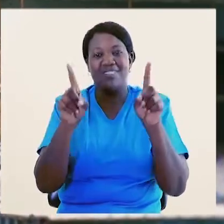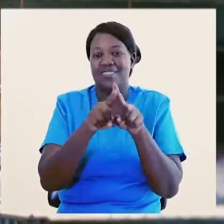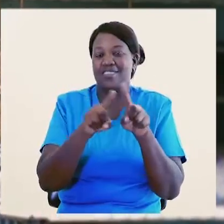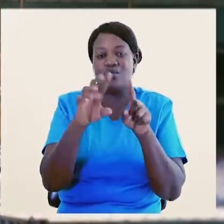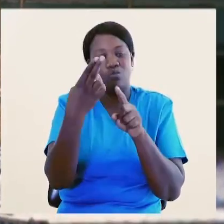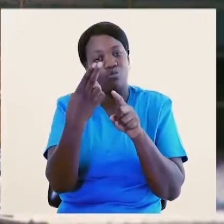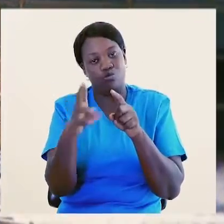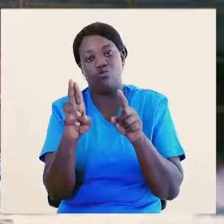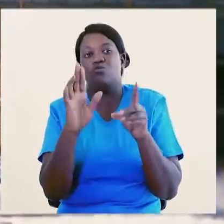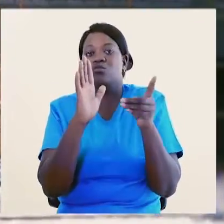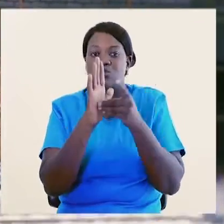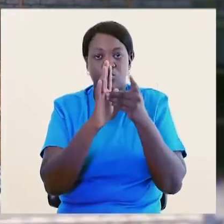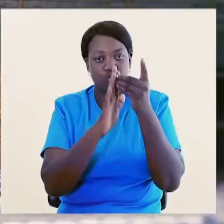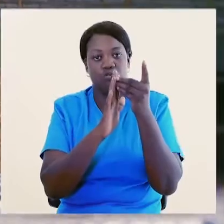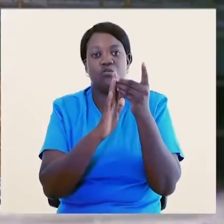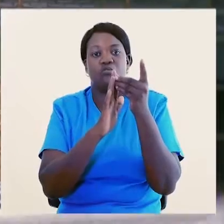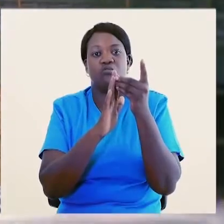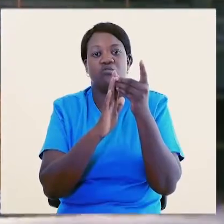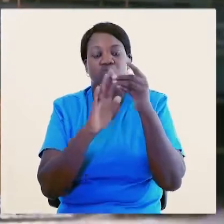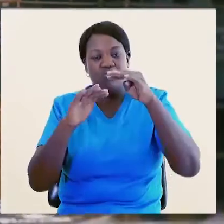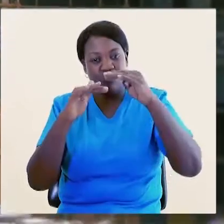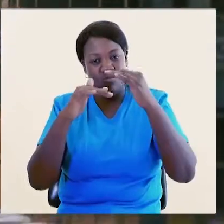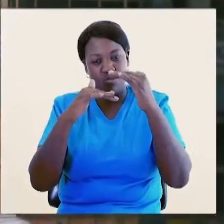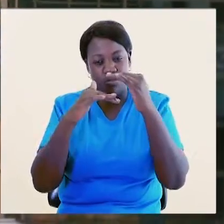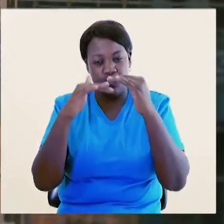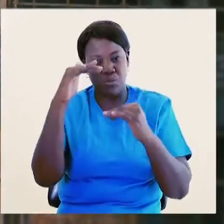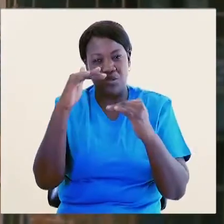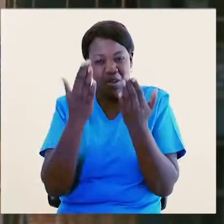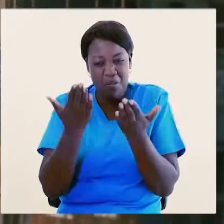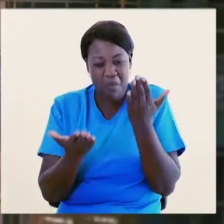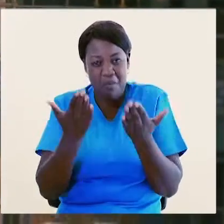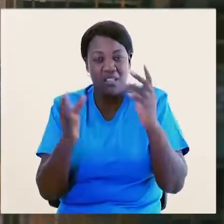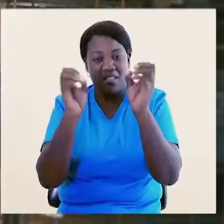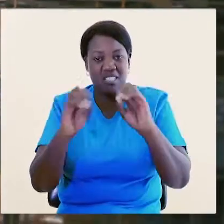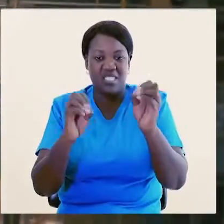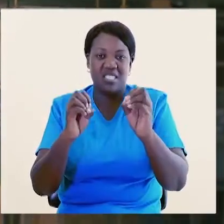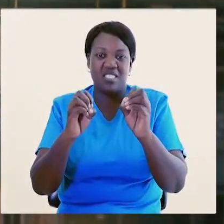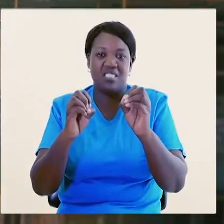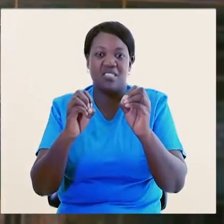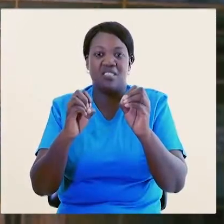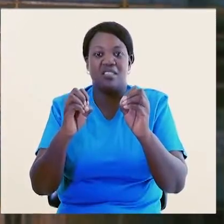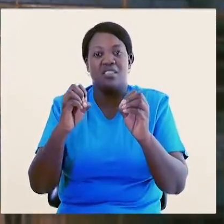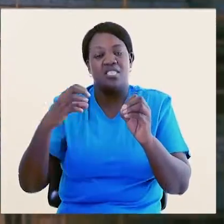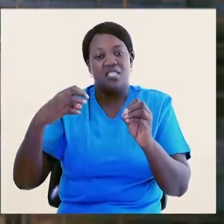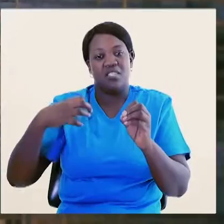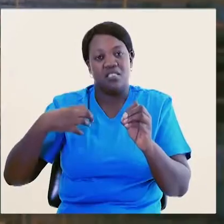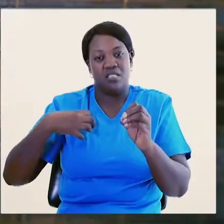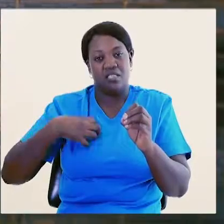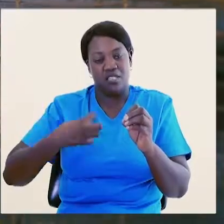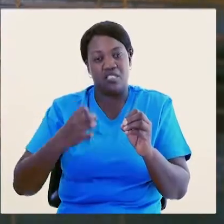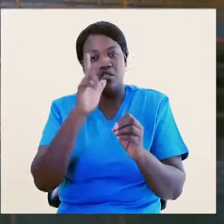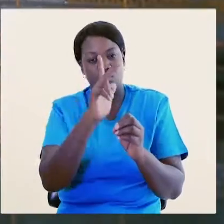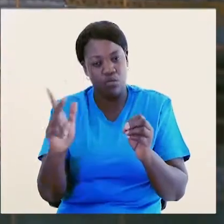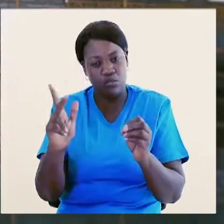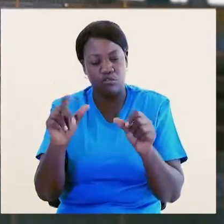words, development can be unequal and out of balance, so that rich people or countries become even richer and